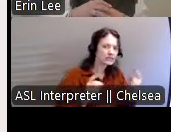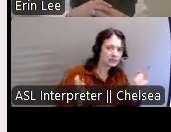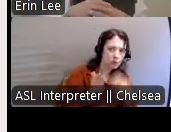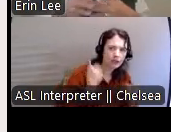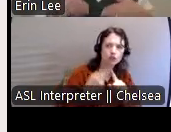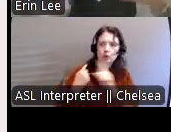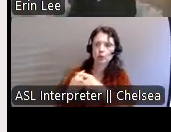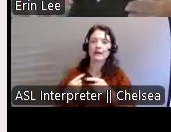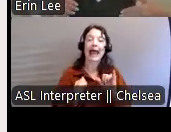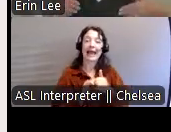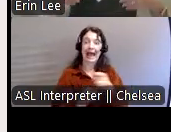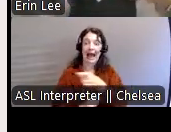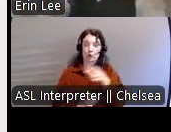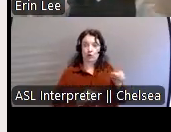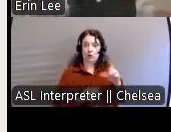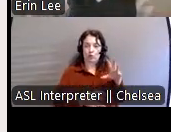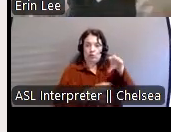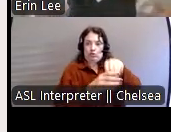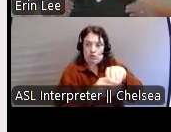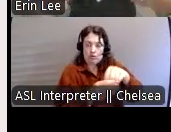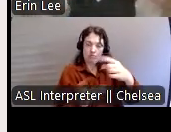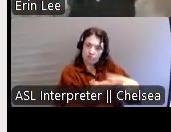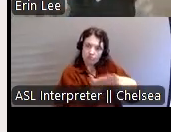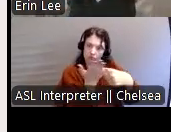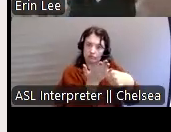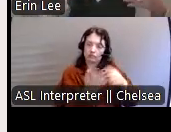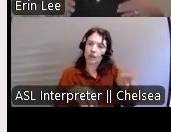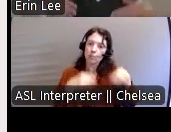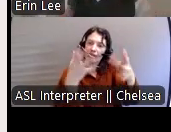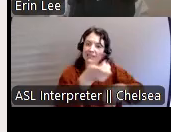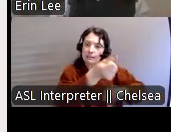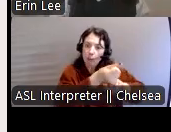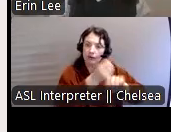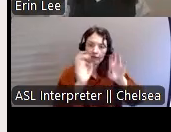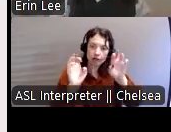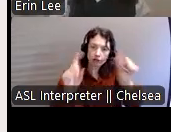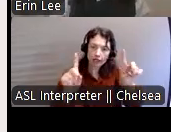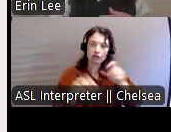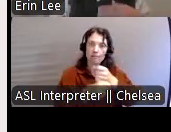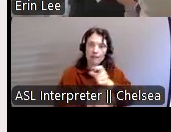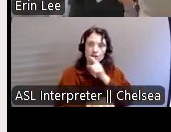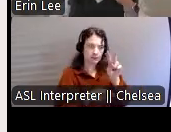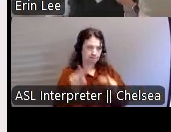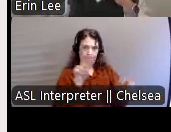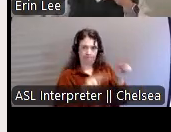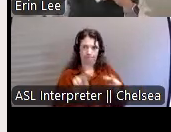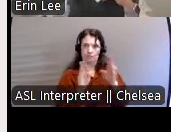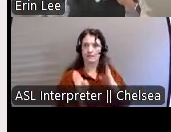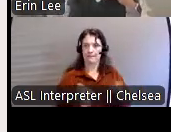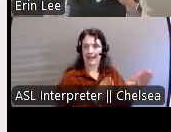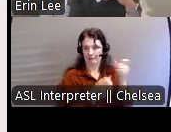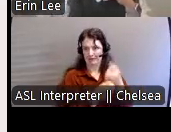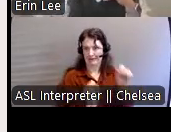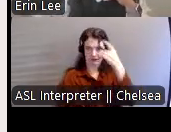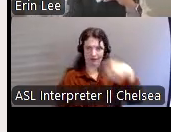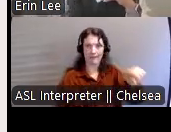inserting ourselves in those conversations to provide support and ensure that we are doing the best we can to plan. Please